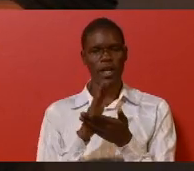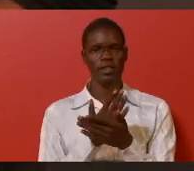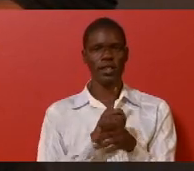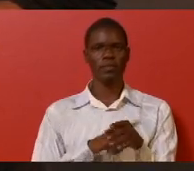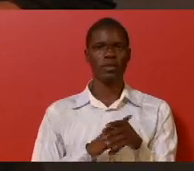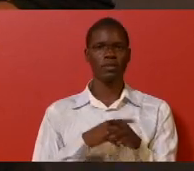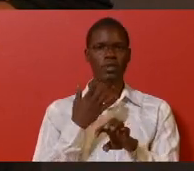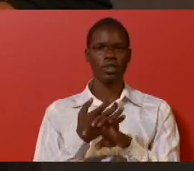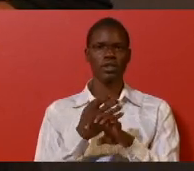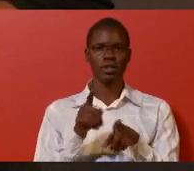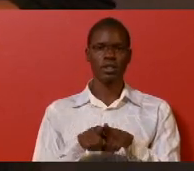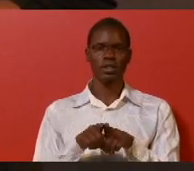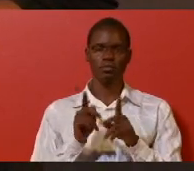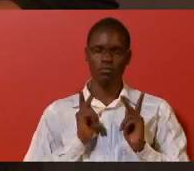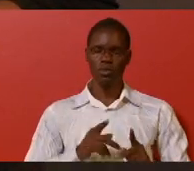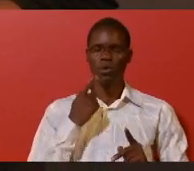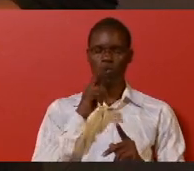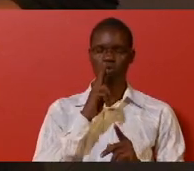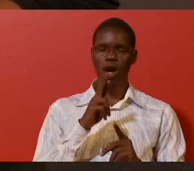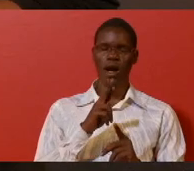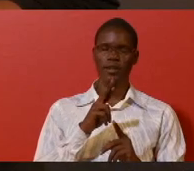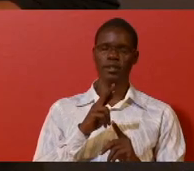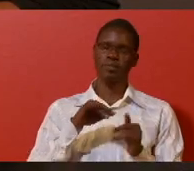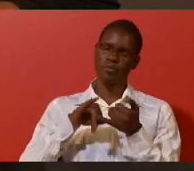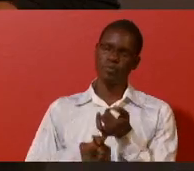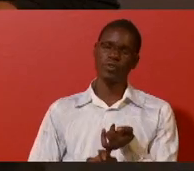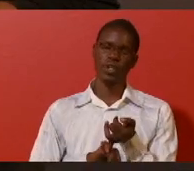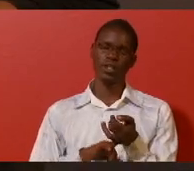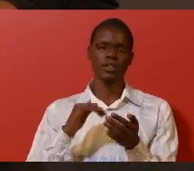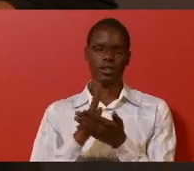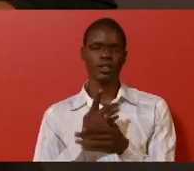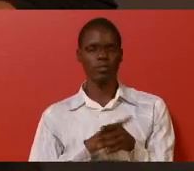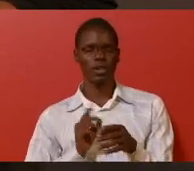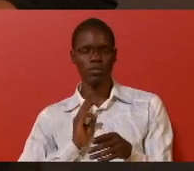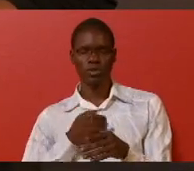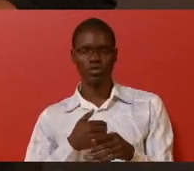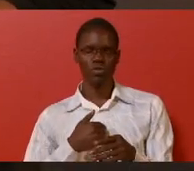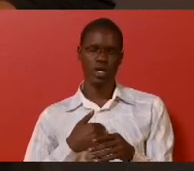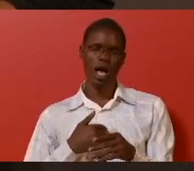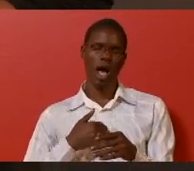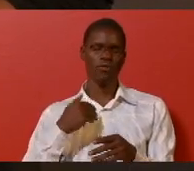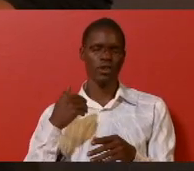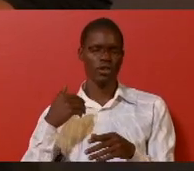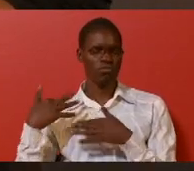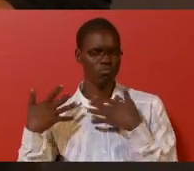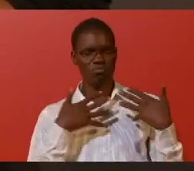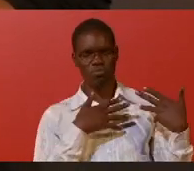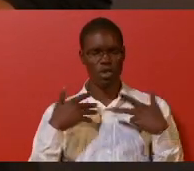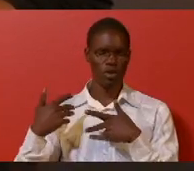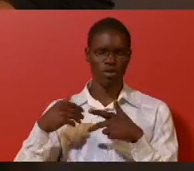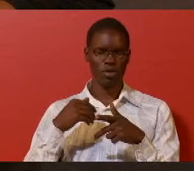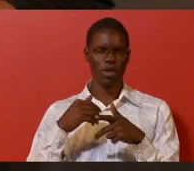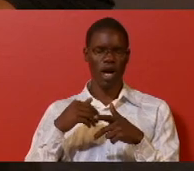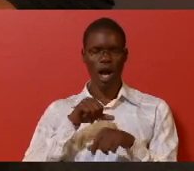is difficult, even for those of us who are married, even in our marriage. Sometimes we have so much conflict over this